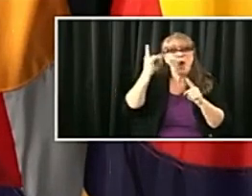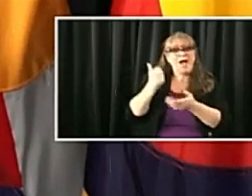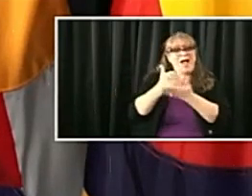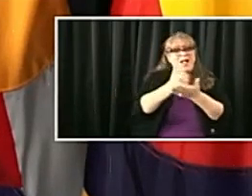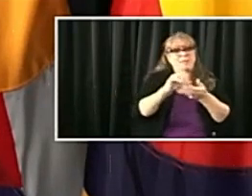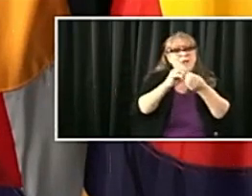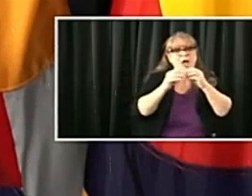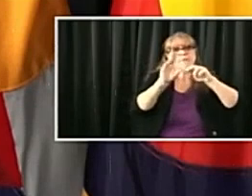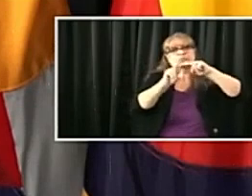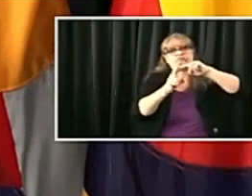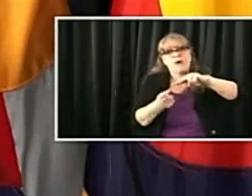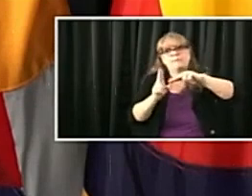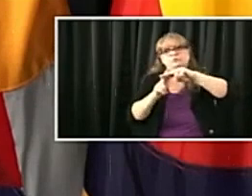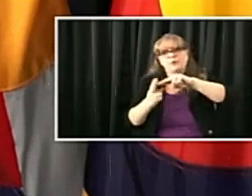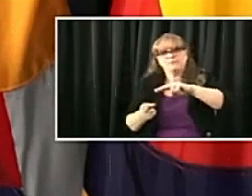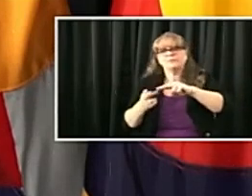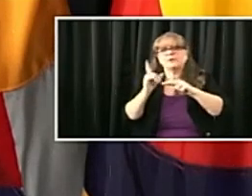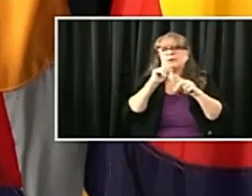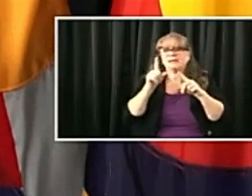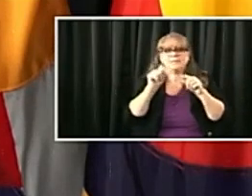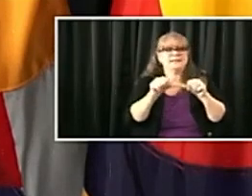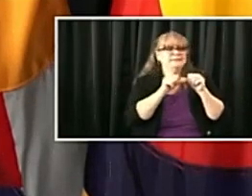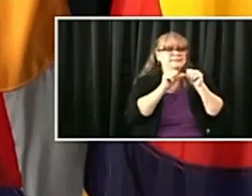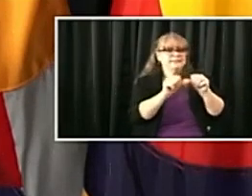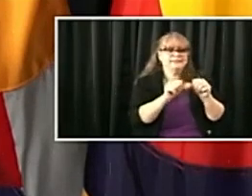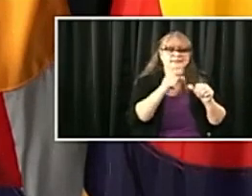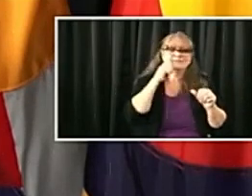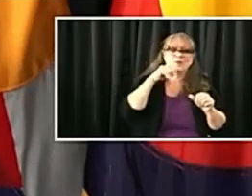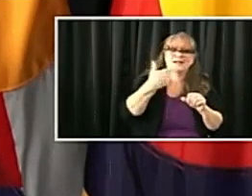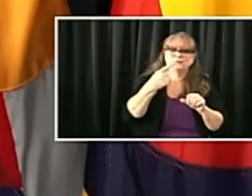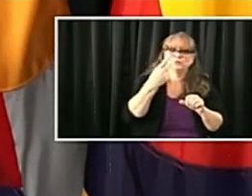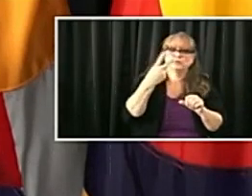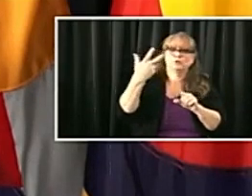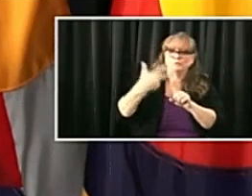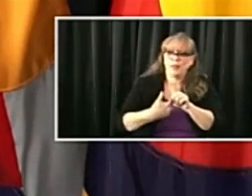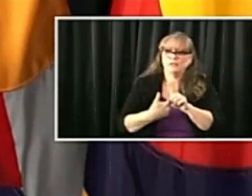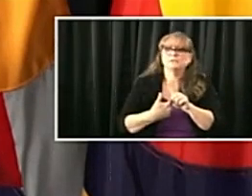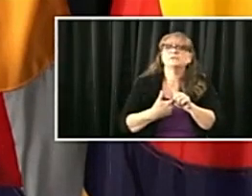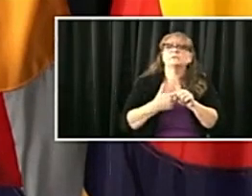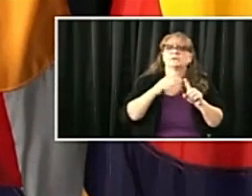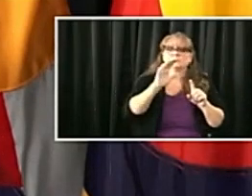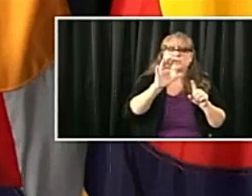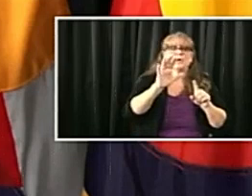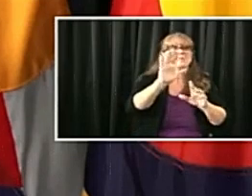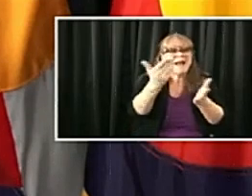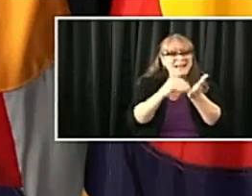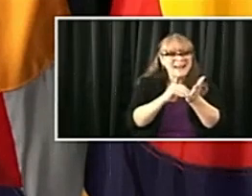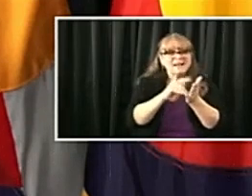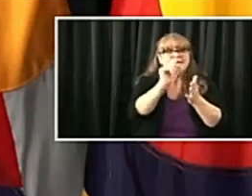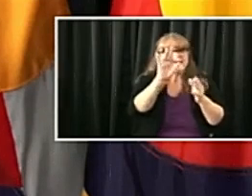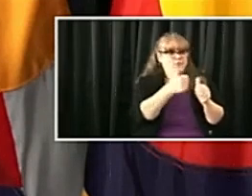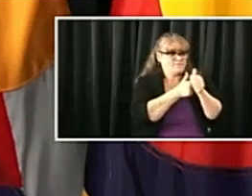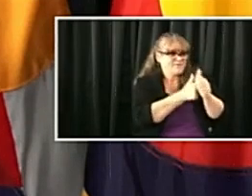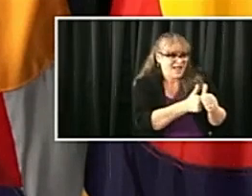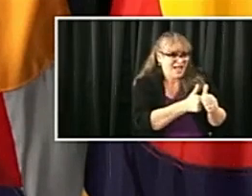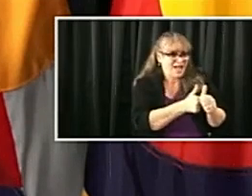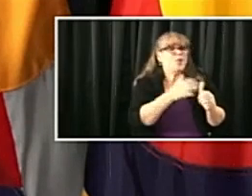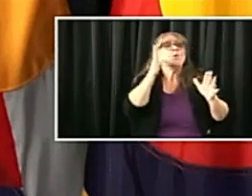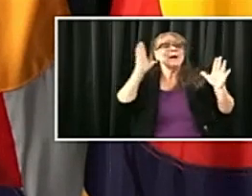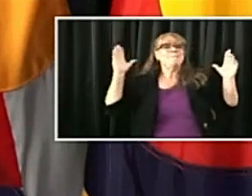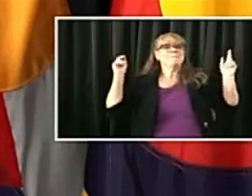can minimize loss, get back to normal sooner rather than later, and give the vaccine a chance to catch on without risking overcrowding our hospitals.